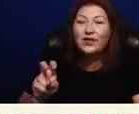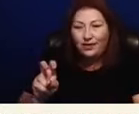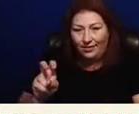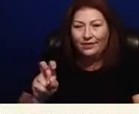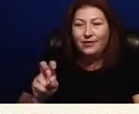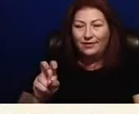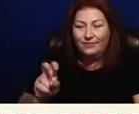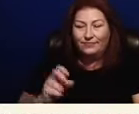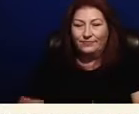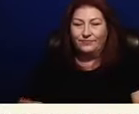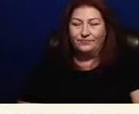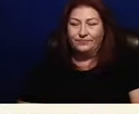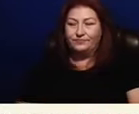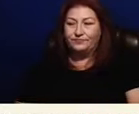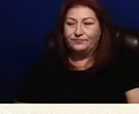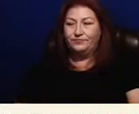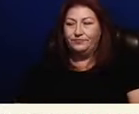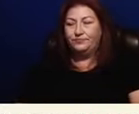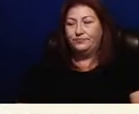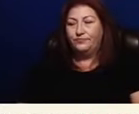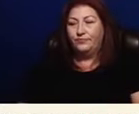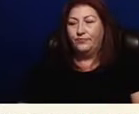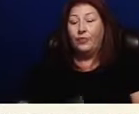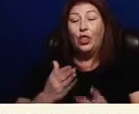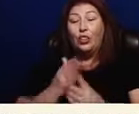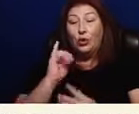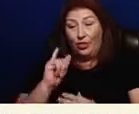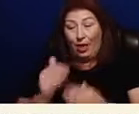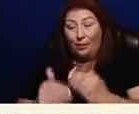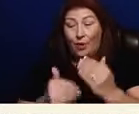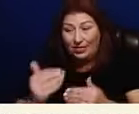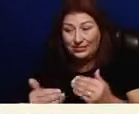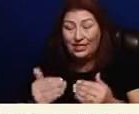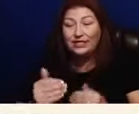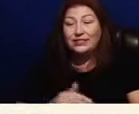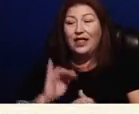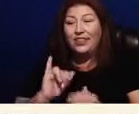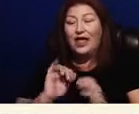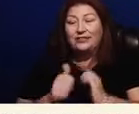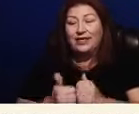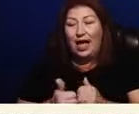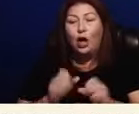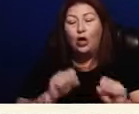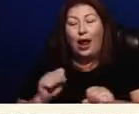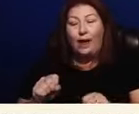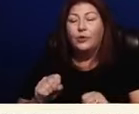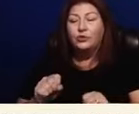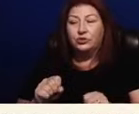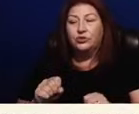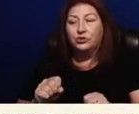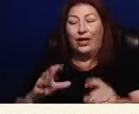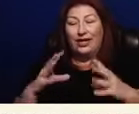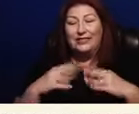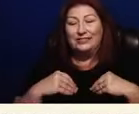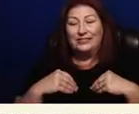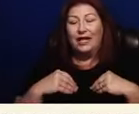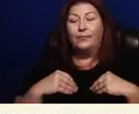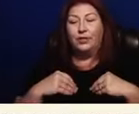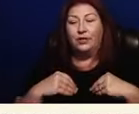change. And through that process is how we're able to accept a greater